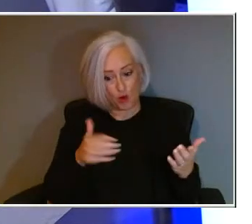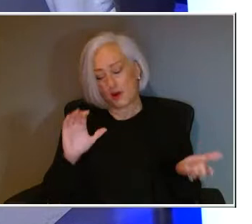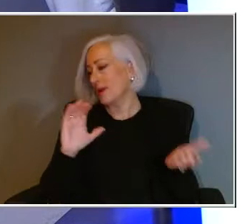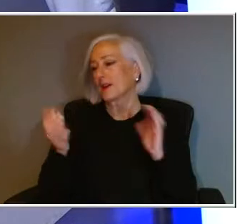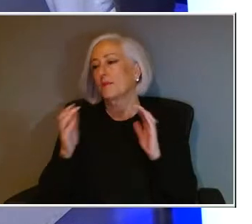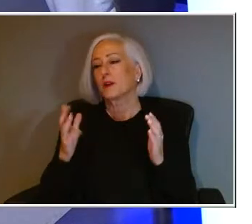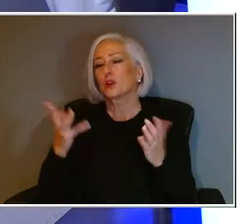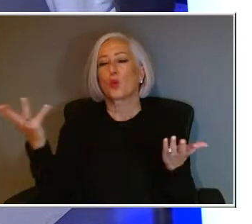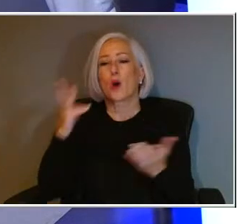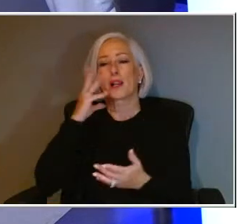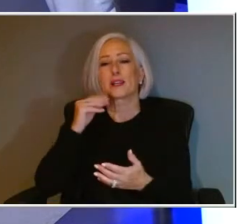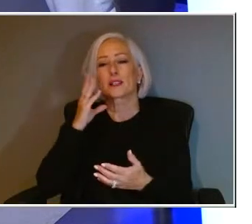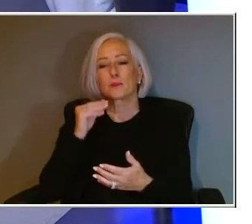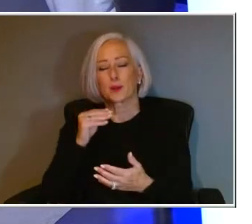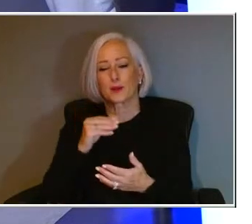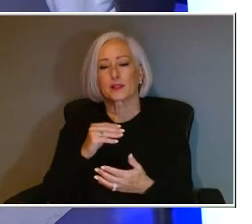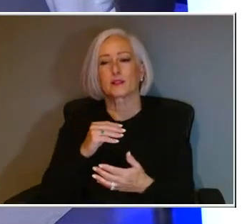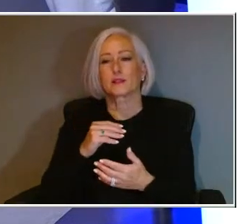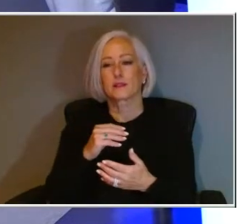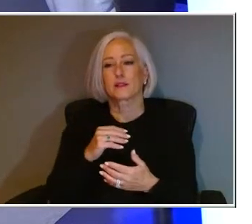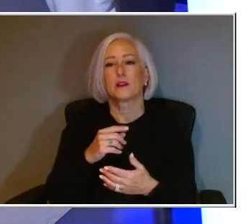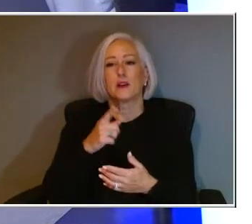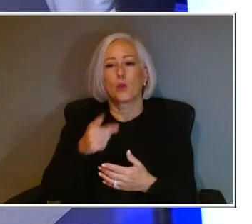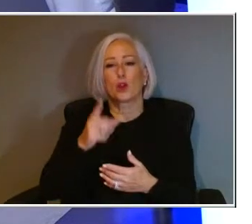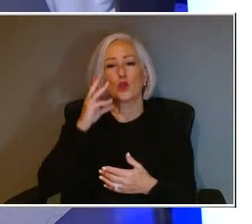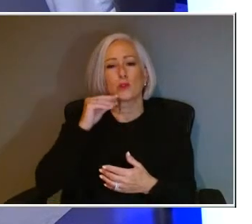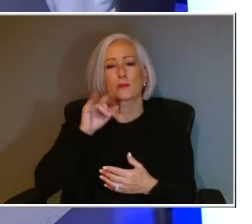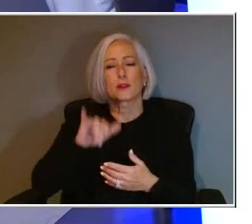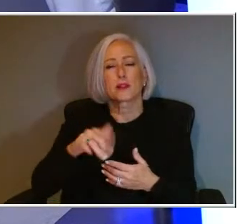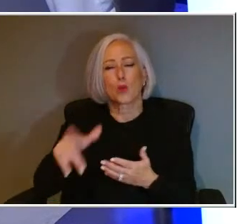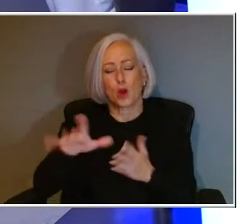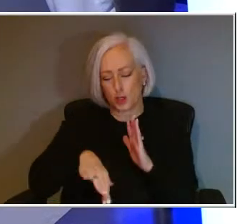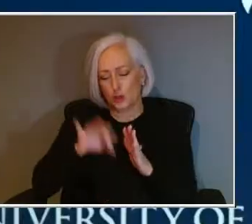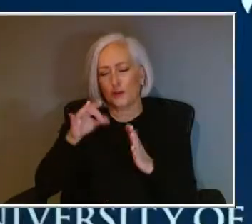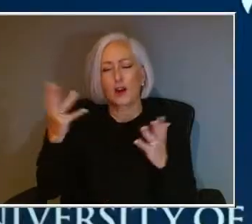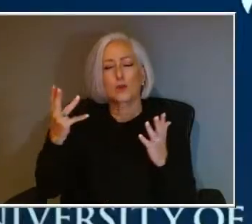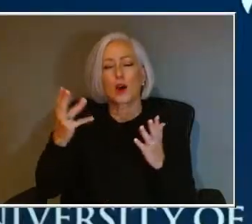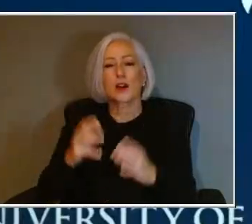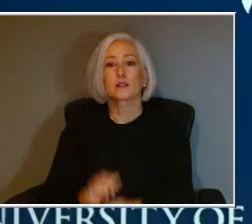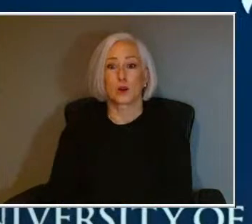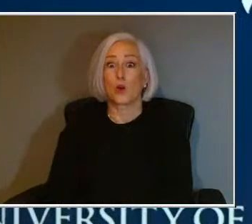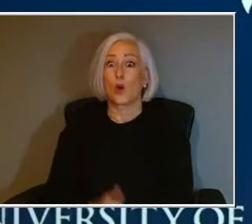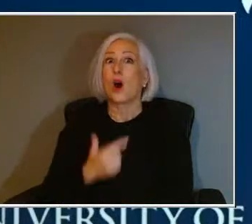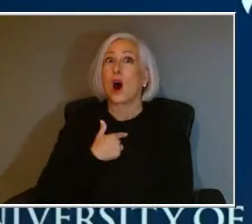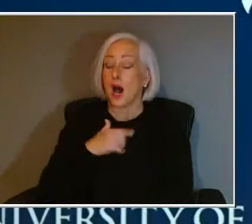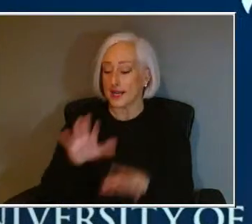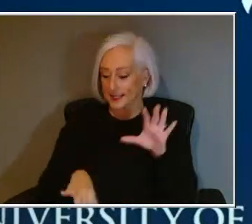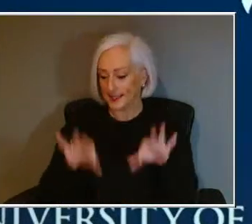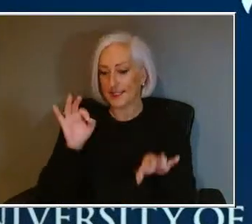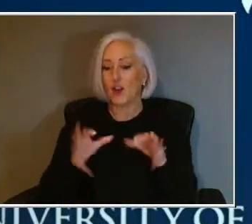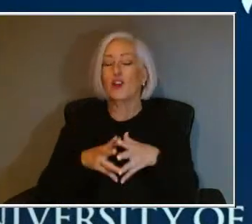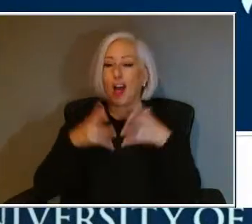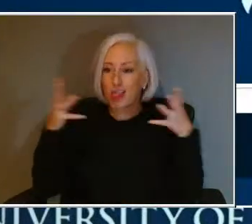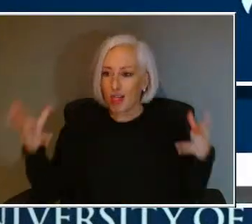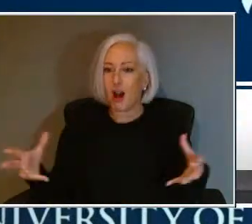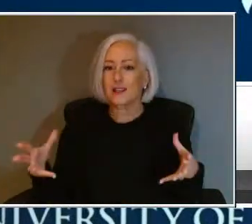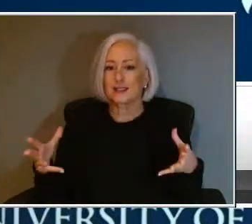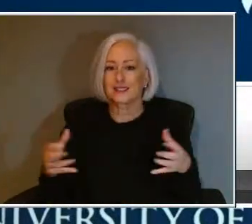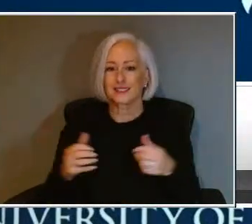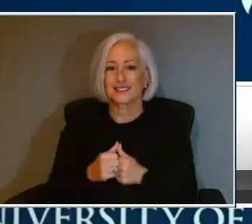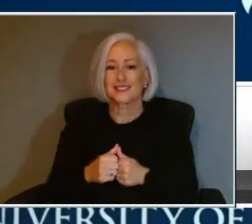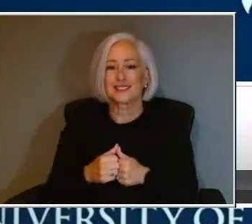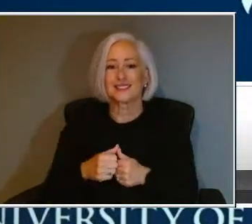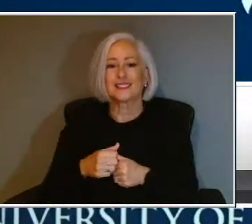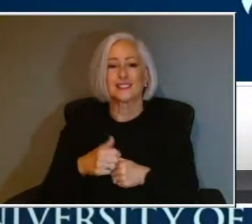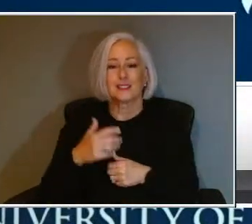as a physician, but then you go through it. What did you discover? Oh, I discovered lots and lots. So, of course, what I had